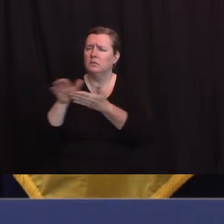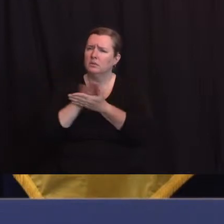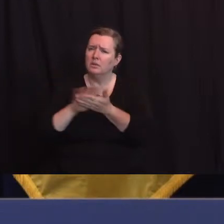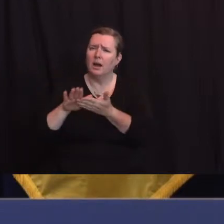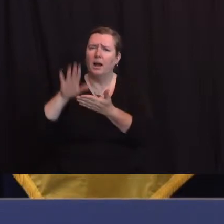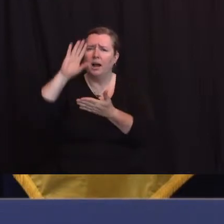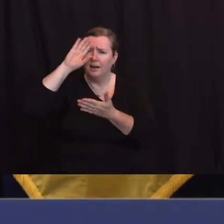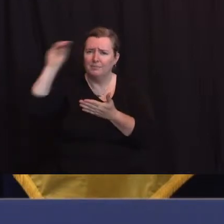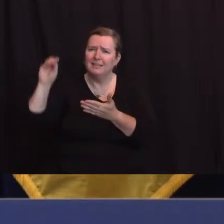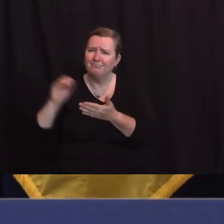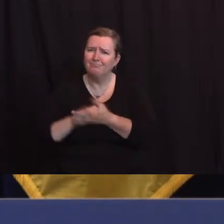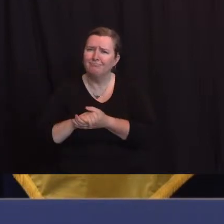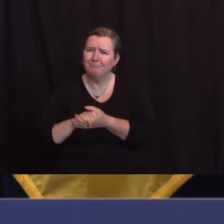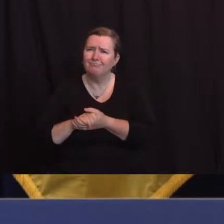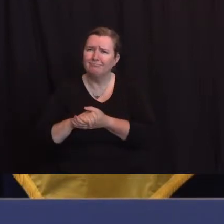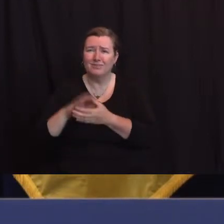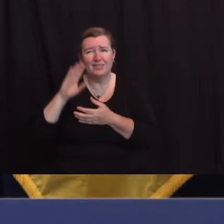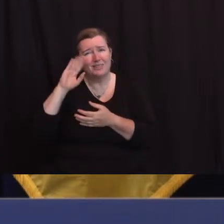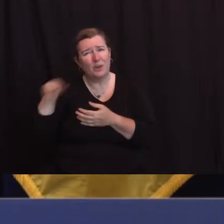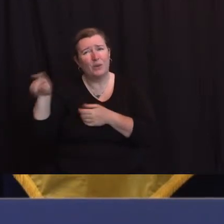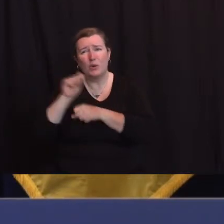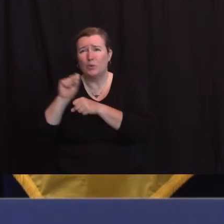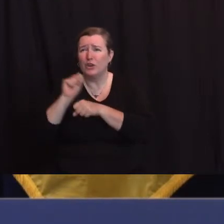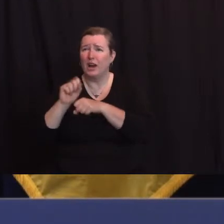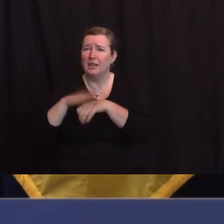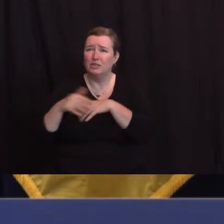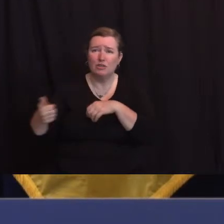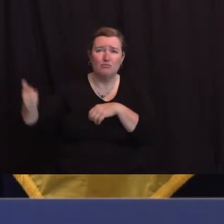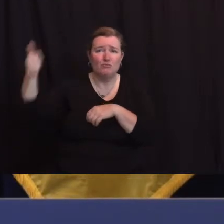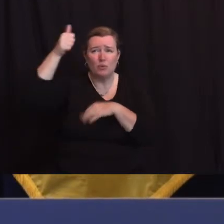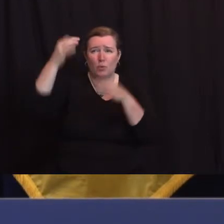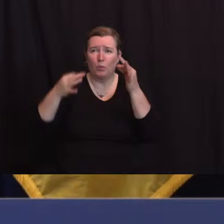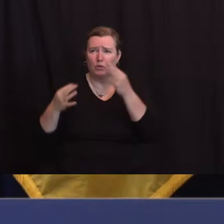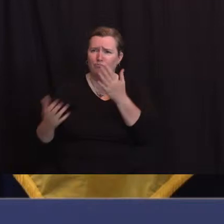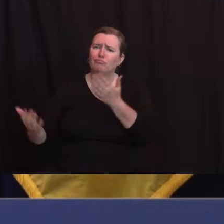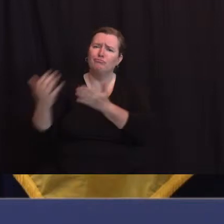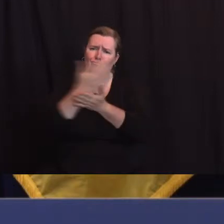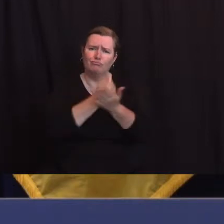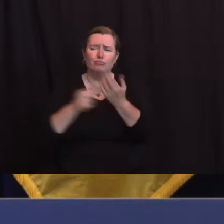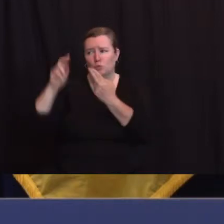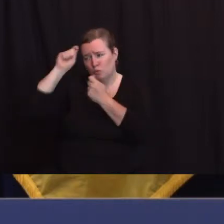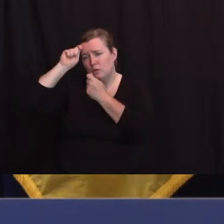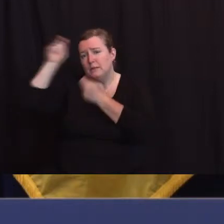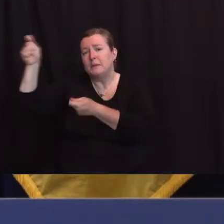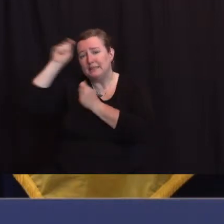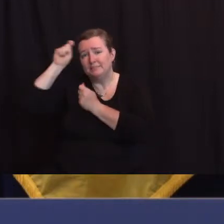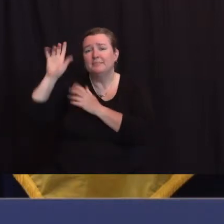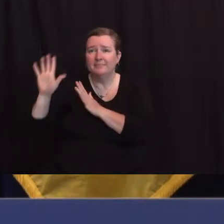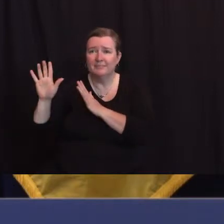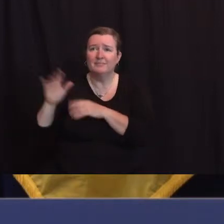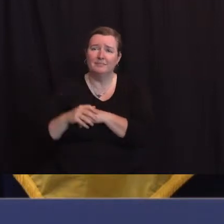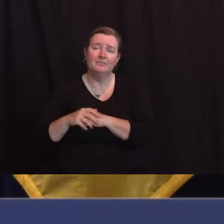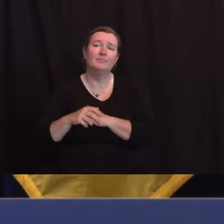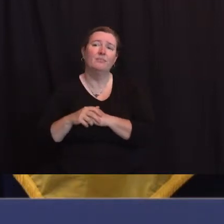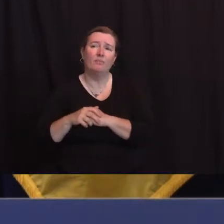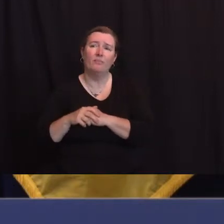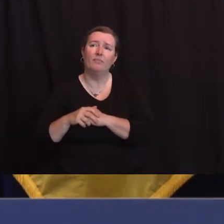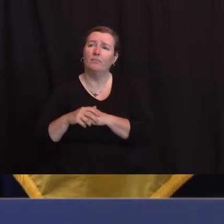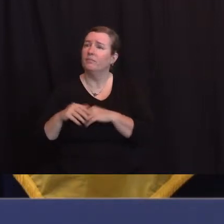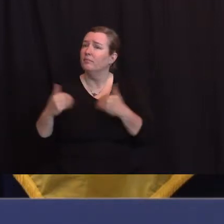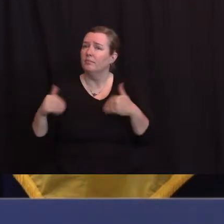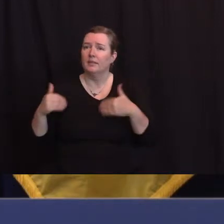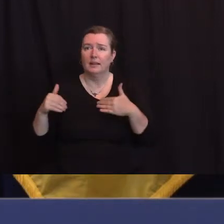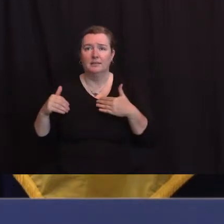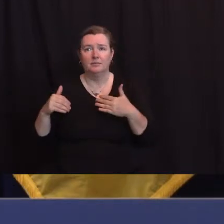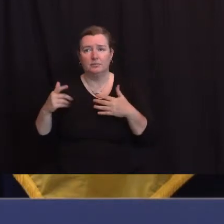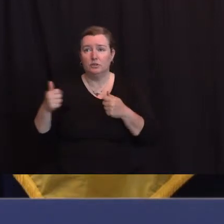And listen, you serve in the U.S. Supreme Court. You deserve recognitions like this. And so I would say to the whole class, it's an extraordinary group of folks,